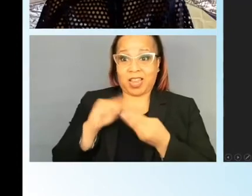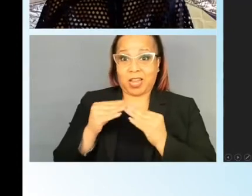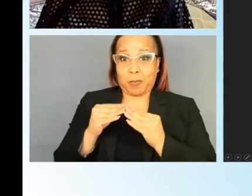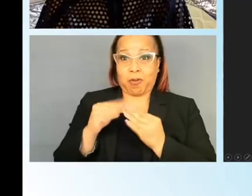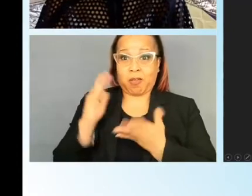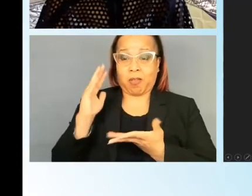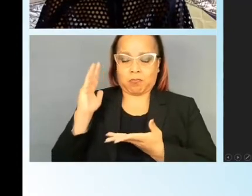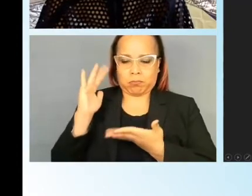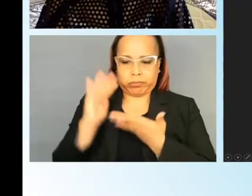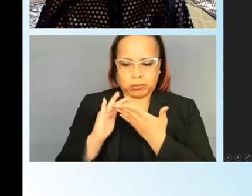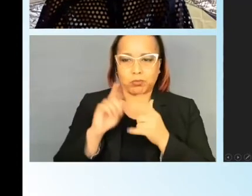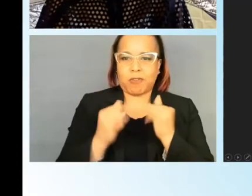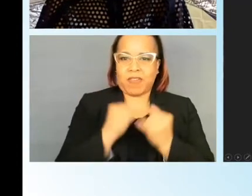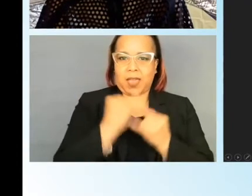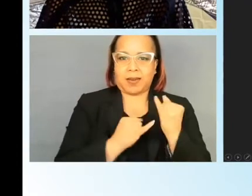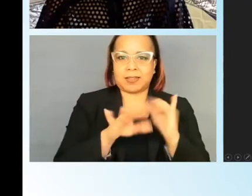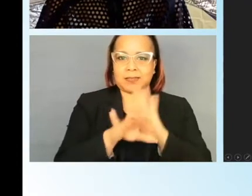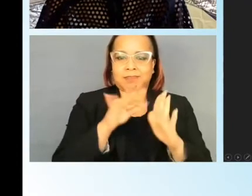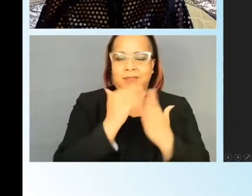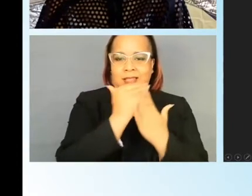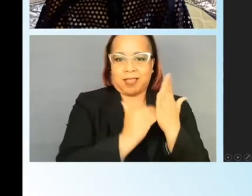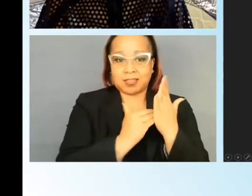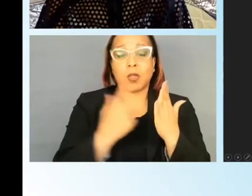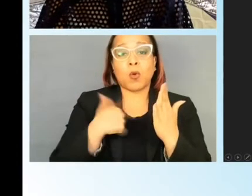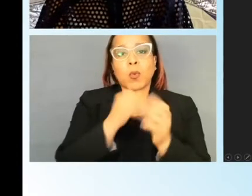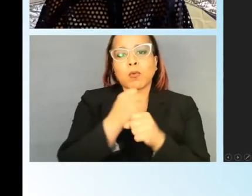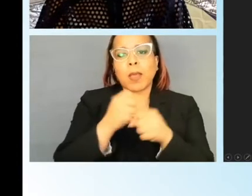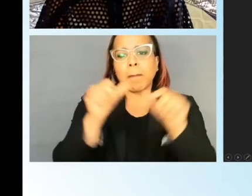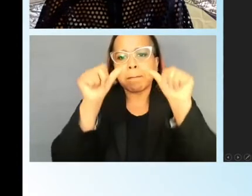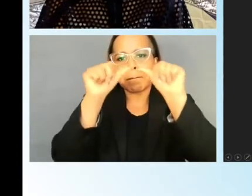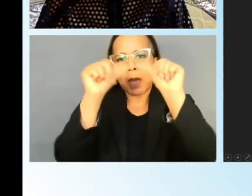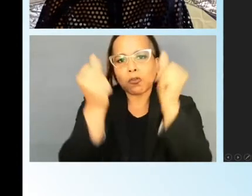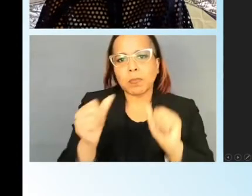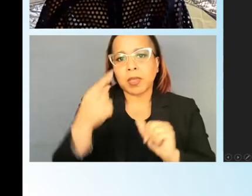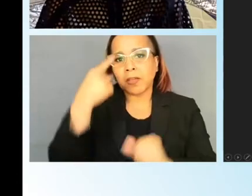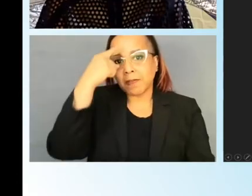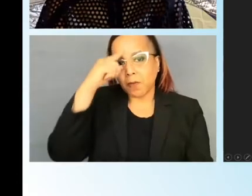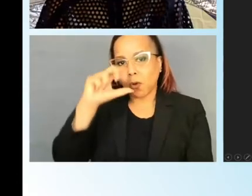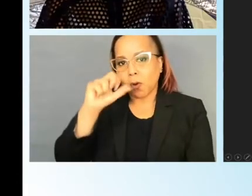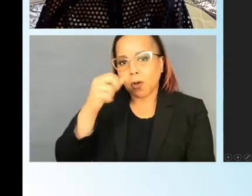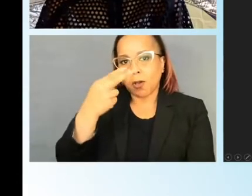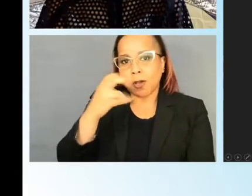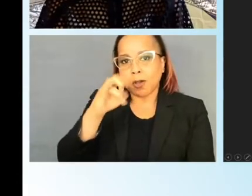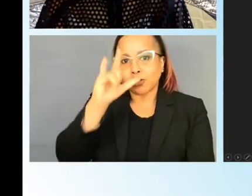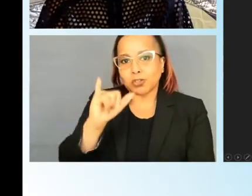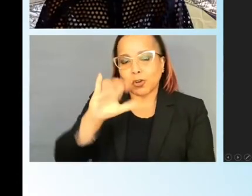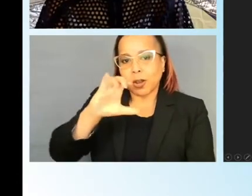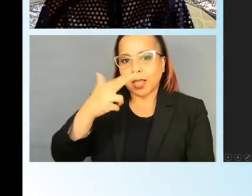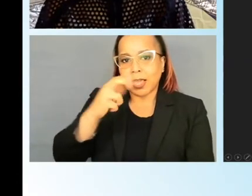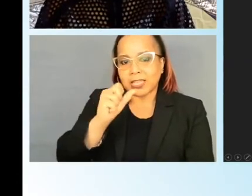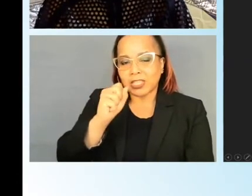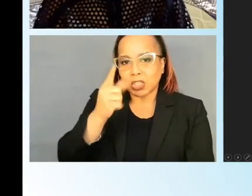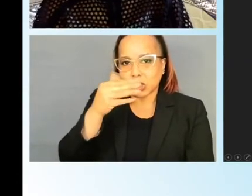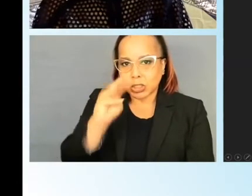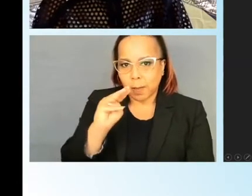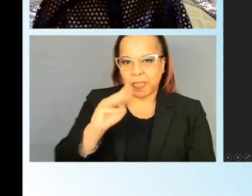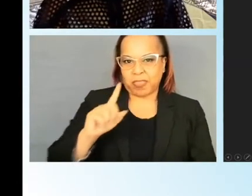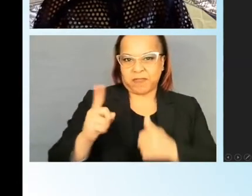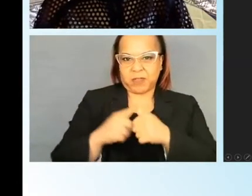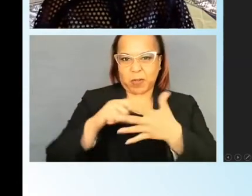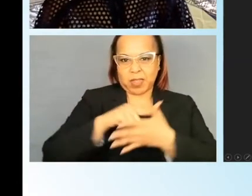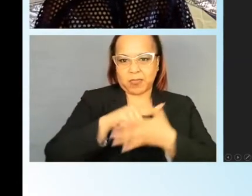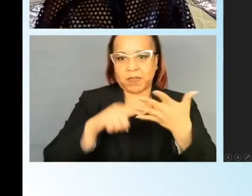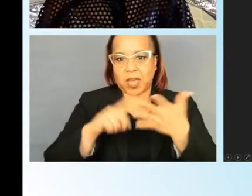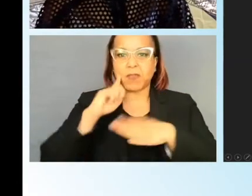finalist list. And so we were asked to create a monument for Shirley Chisholm as the first of the five. It will exist here in Prospect